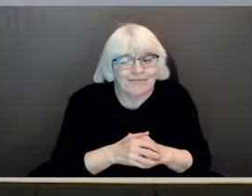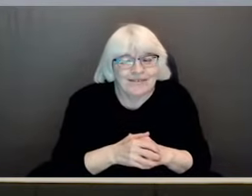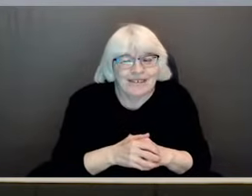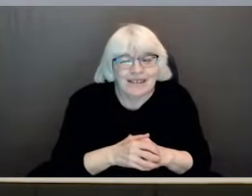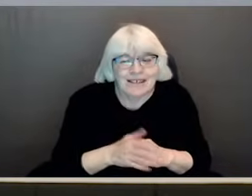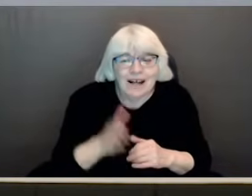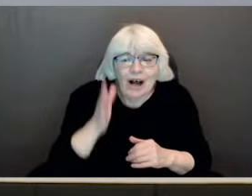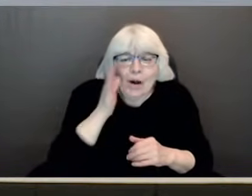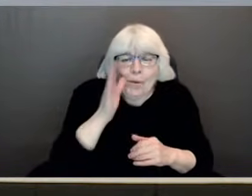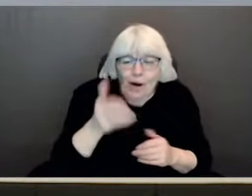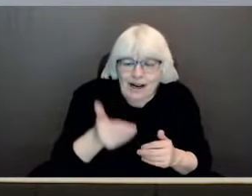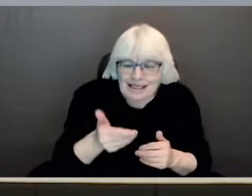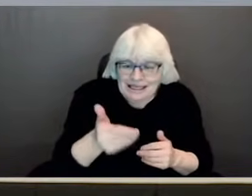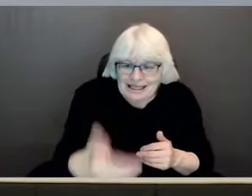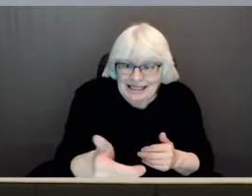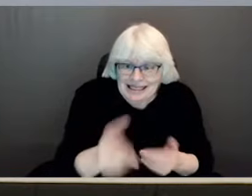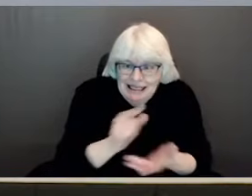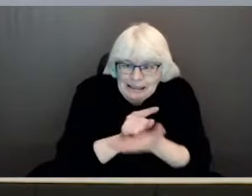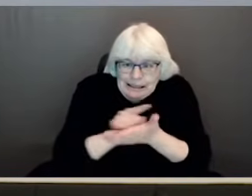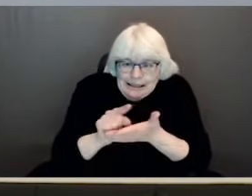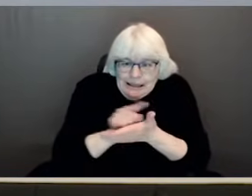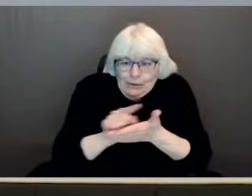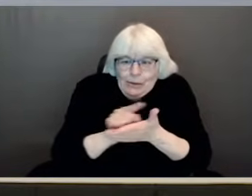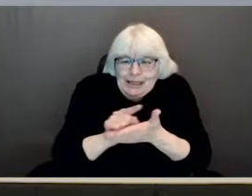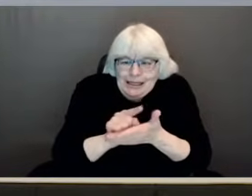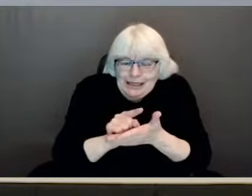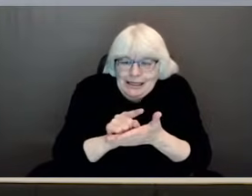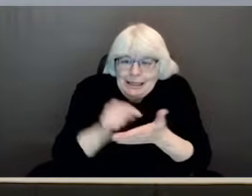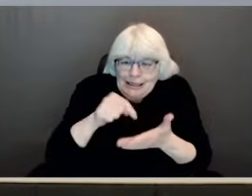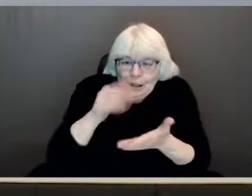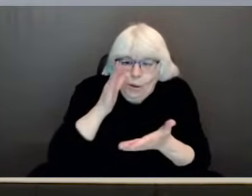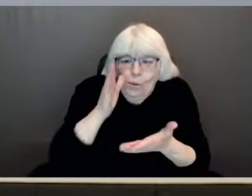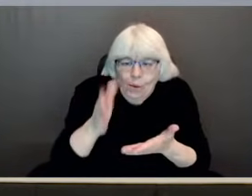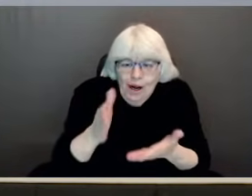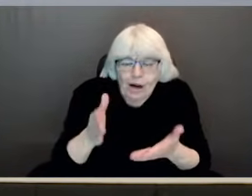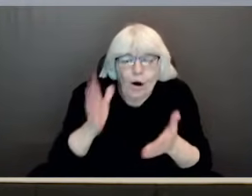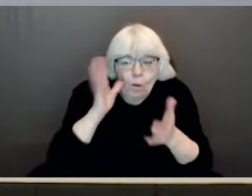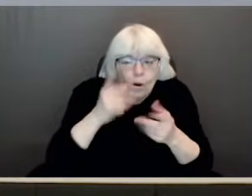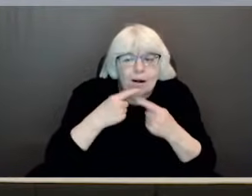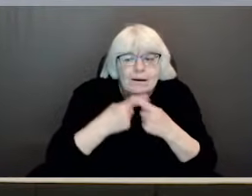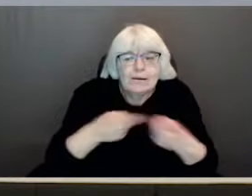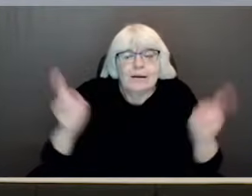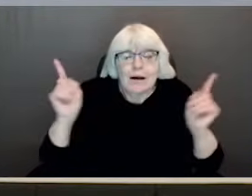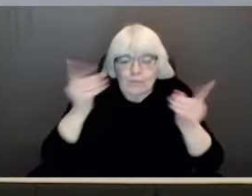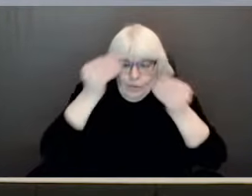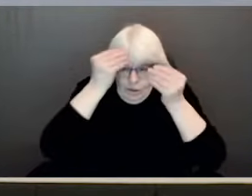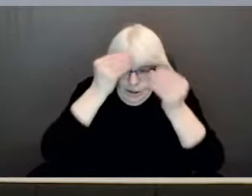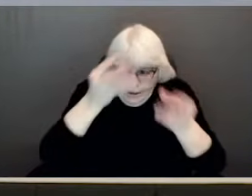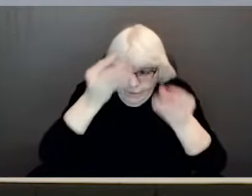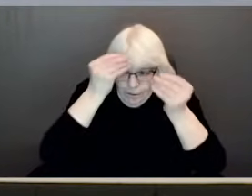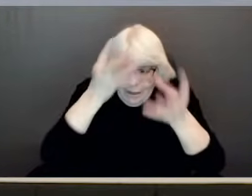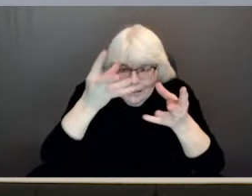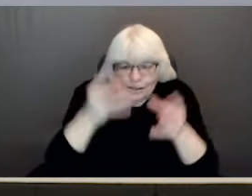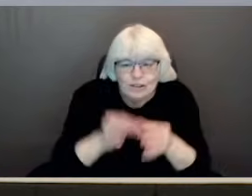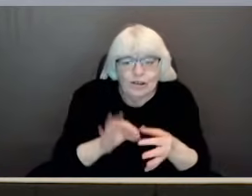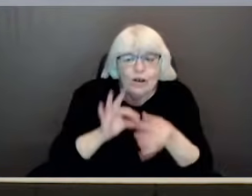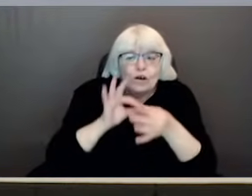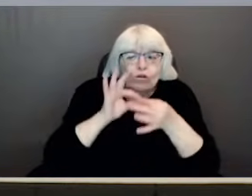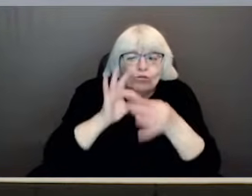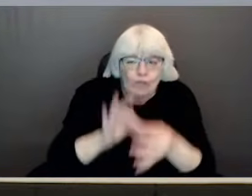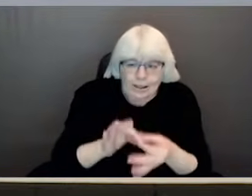about the Verifier app. In terms of downloading the app, my understanding is that it